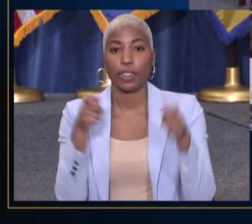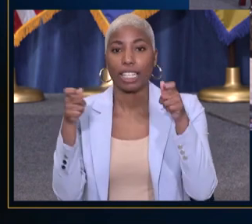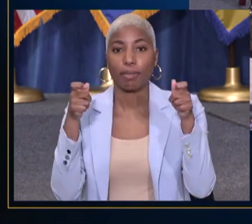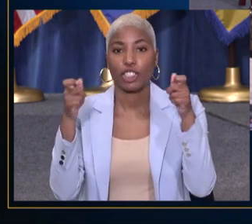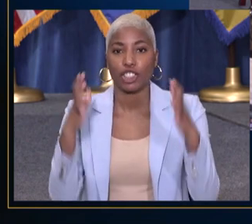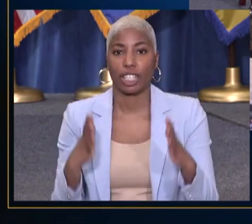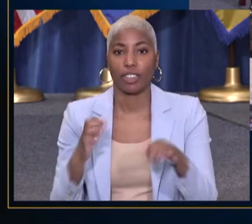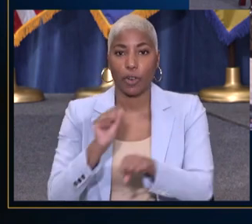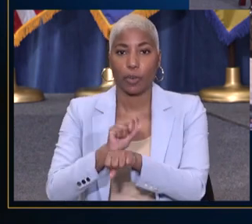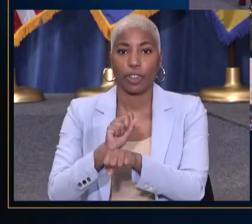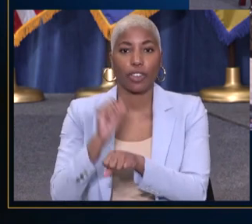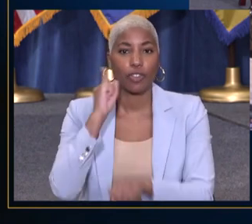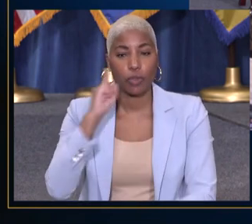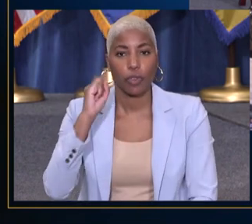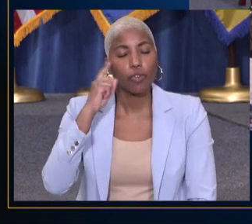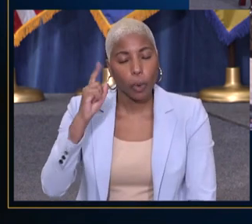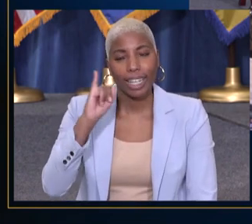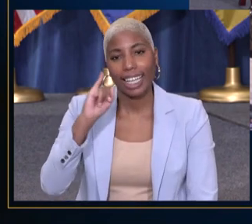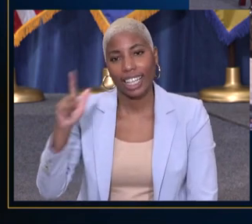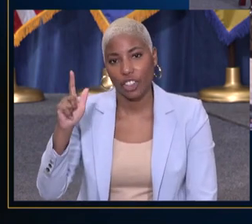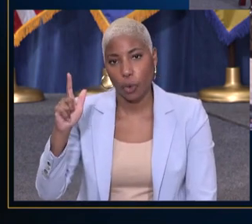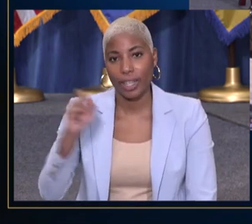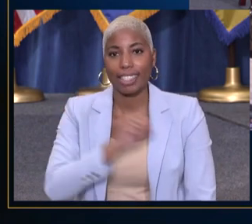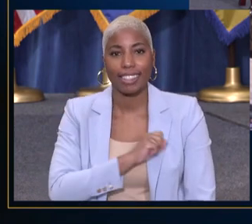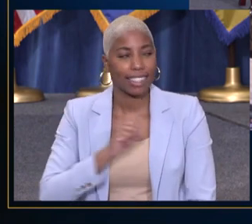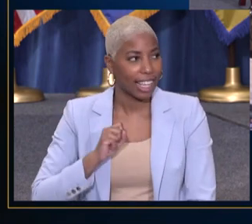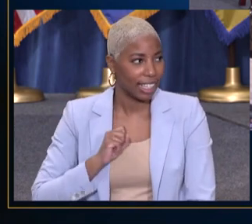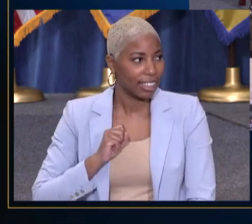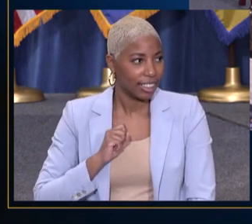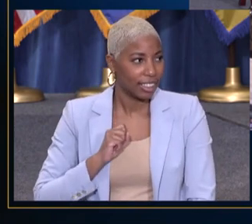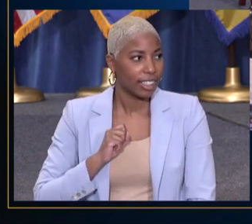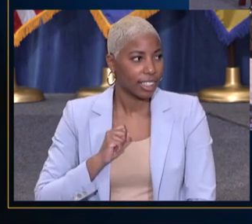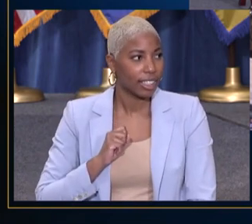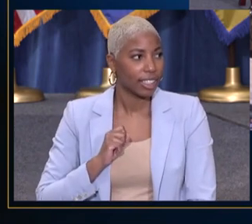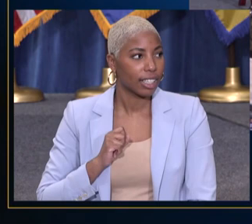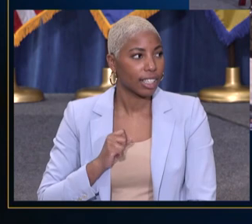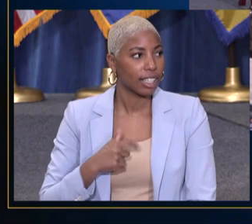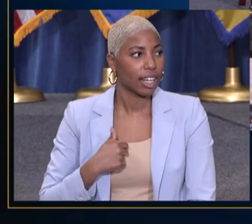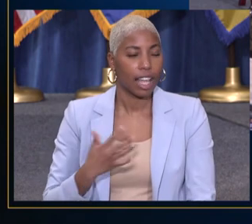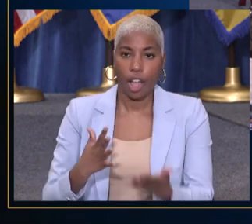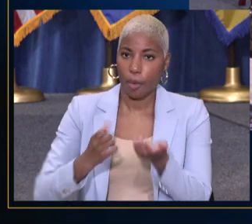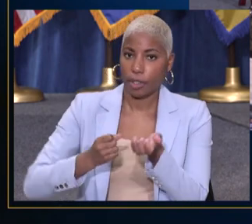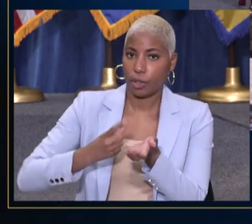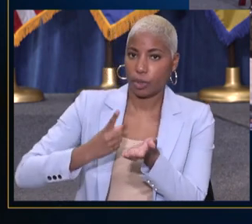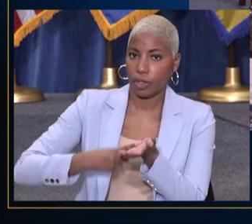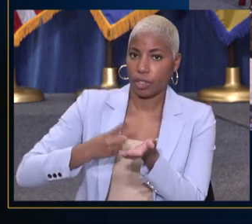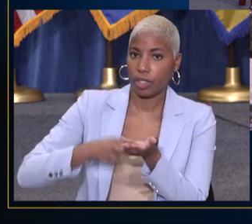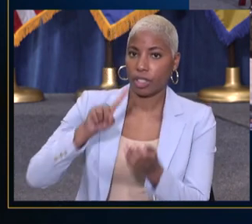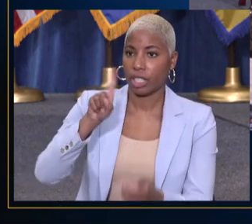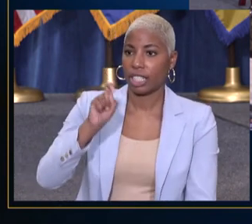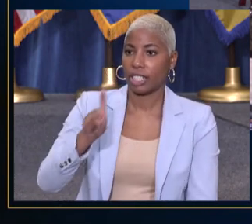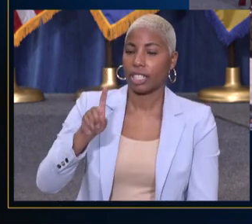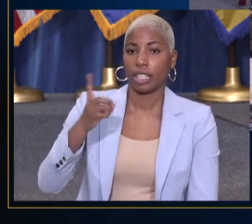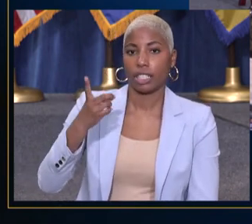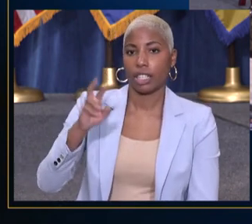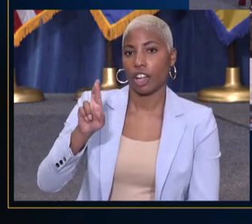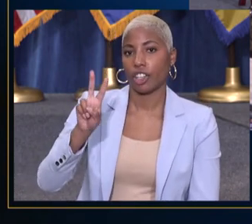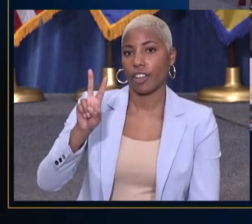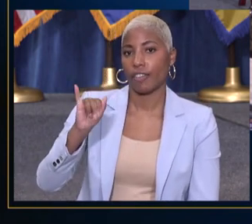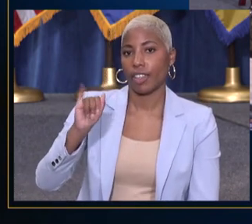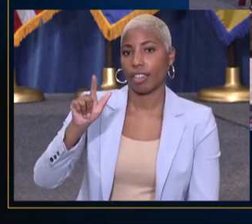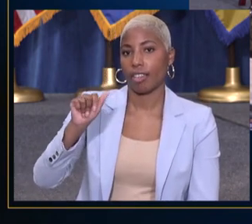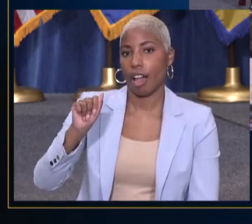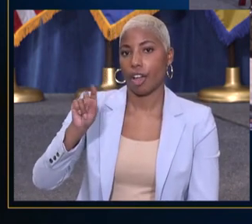work for the Illinois Senate now. And I'd like to talk, ask Dr. Villanueva